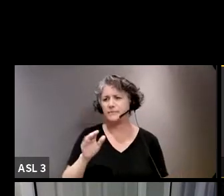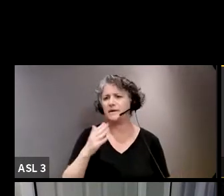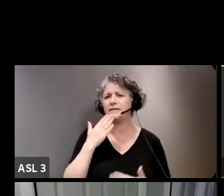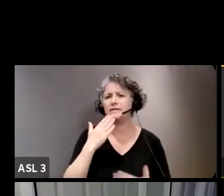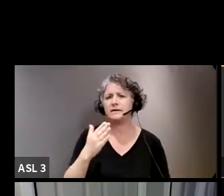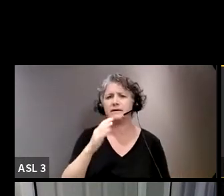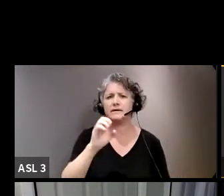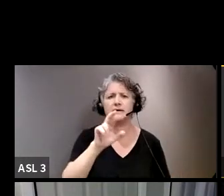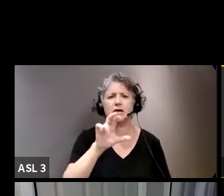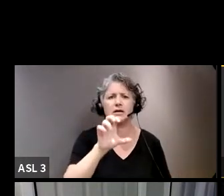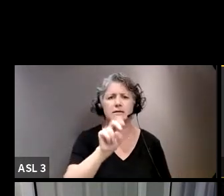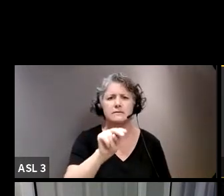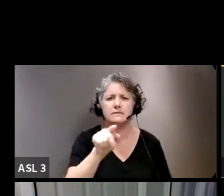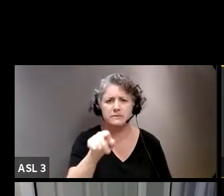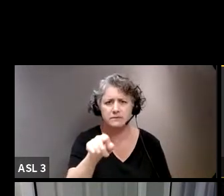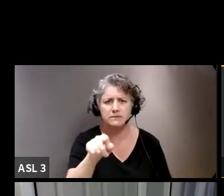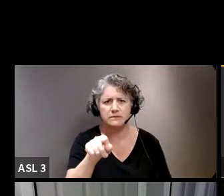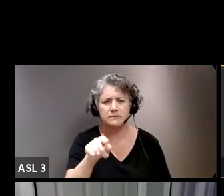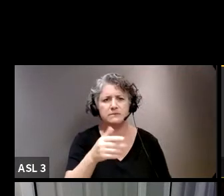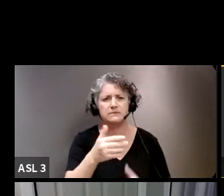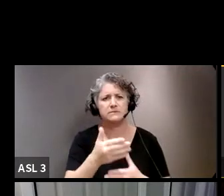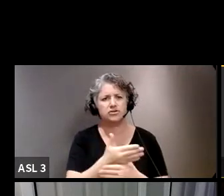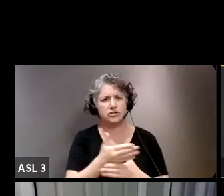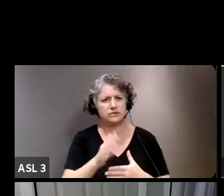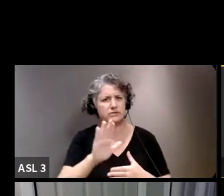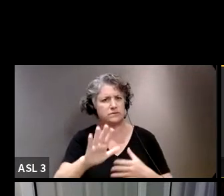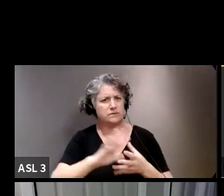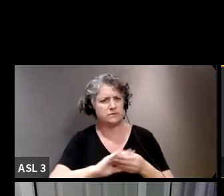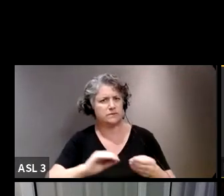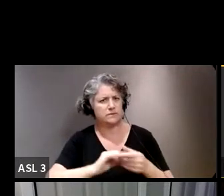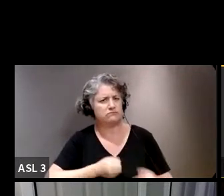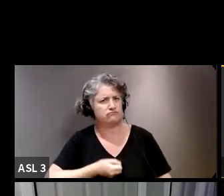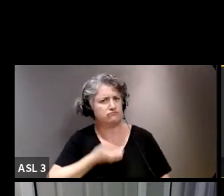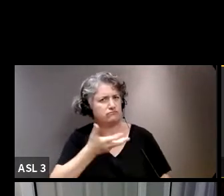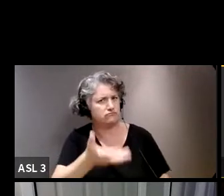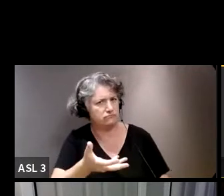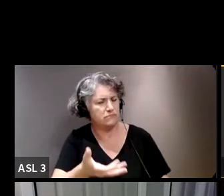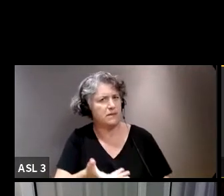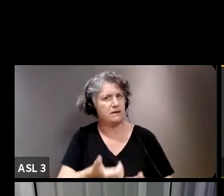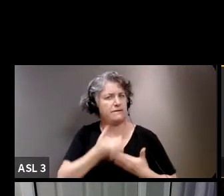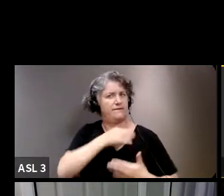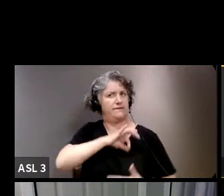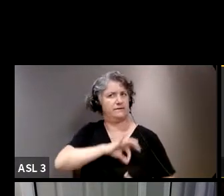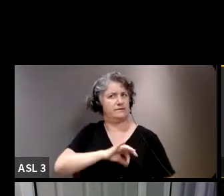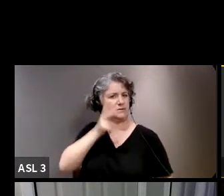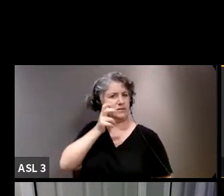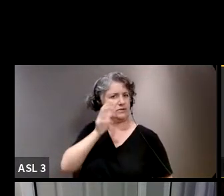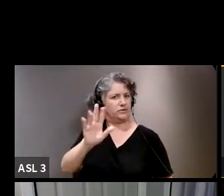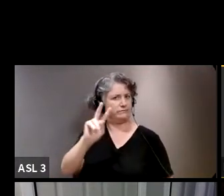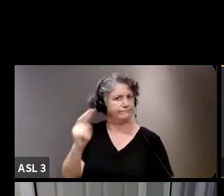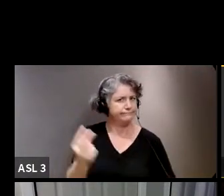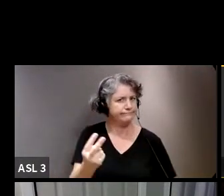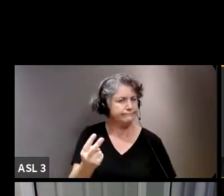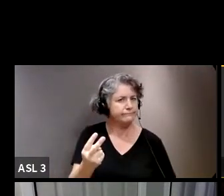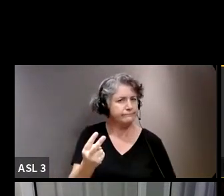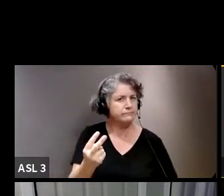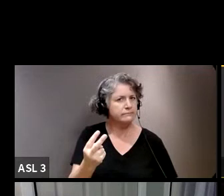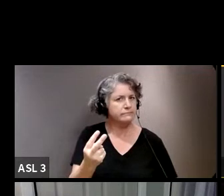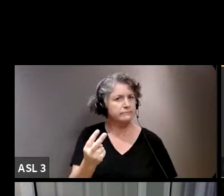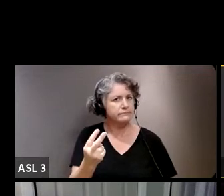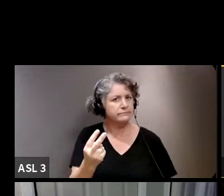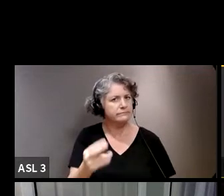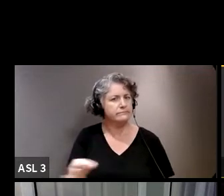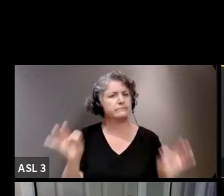aaron for sharing your story with us today it is helpful to hear your perspective and i think it is really